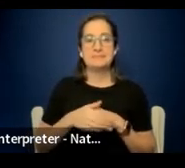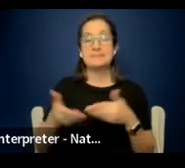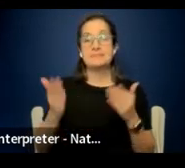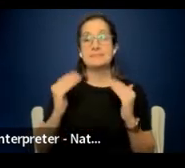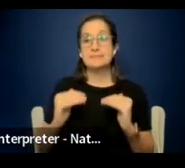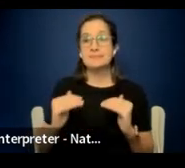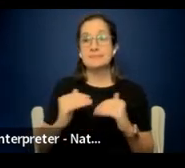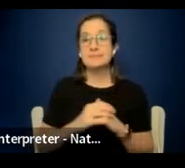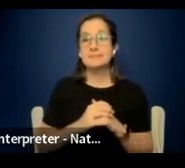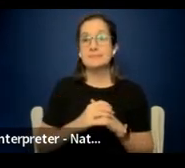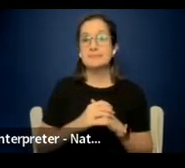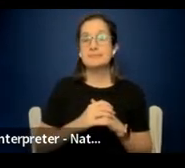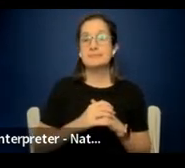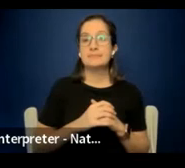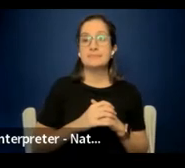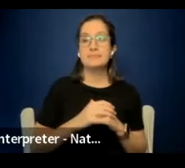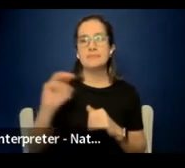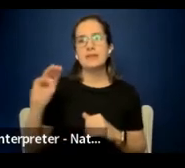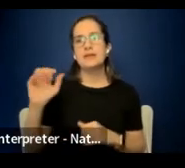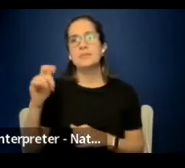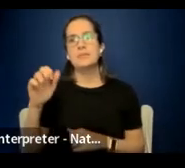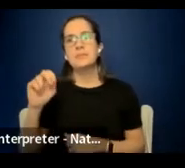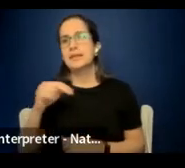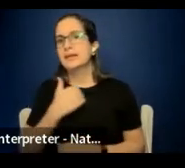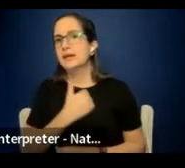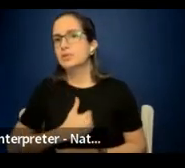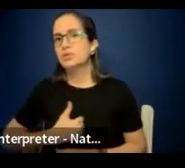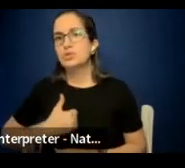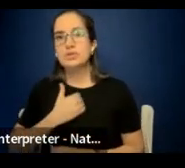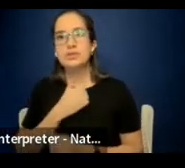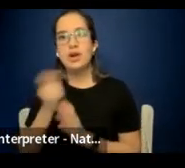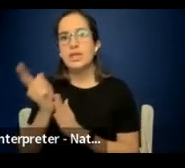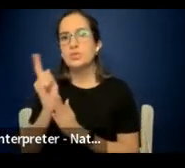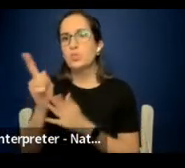So, Megan, I'm so sorry that I'm giving you like a minute.